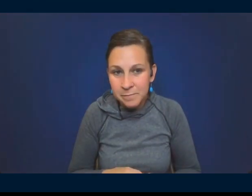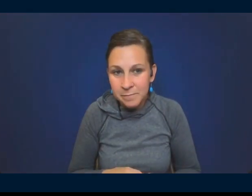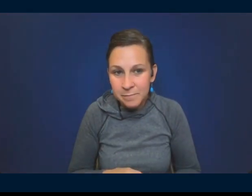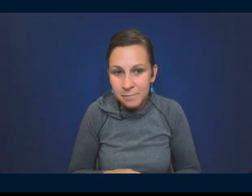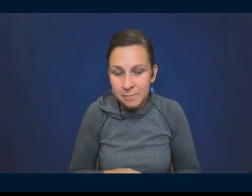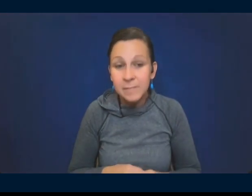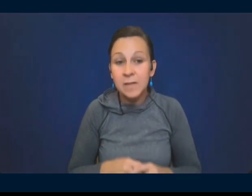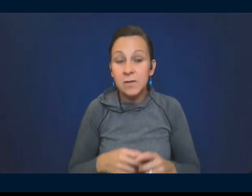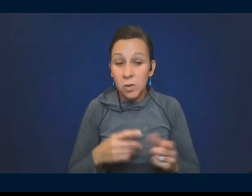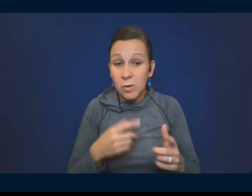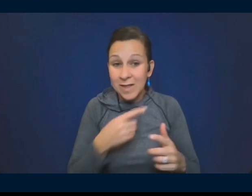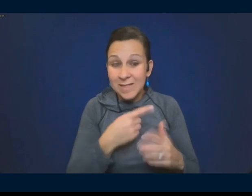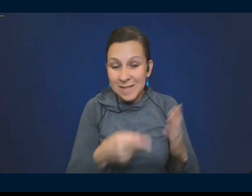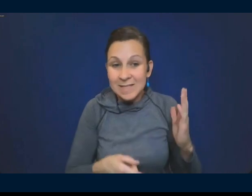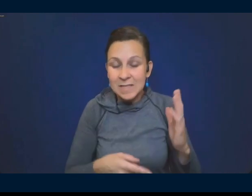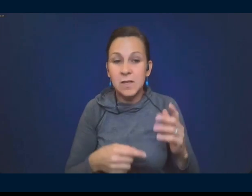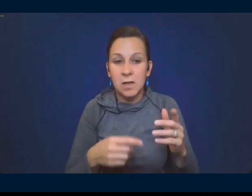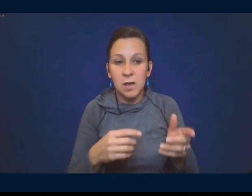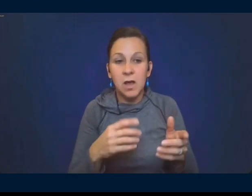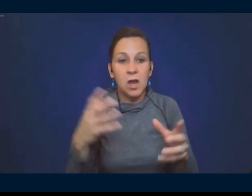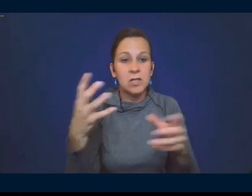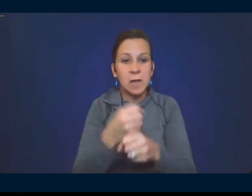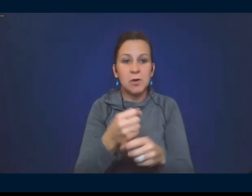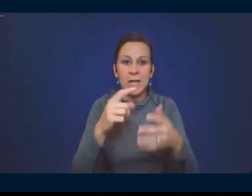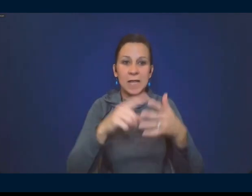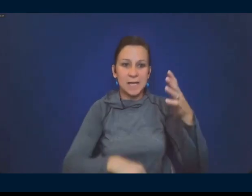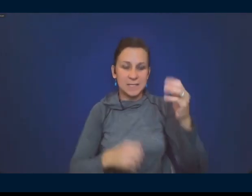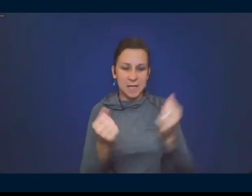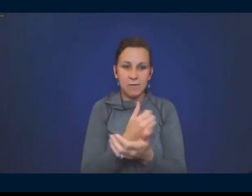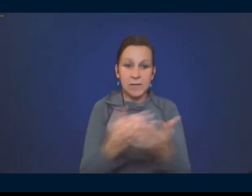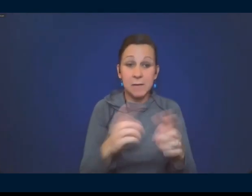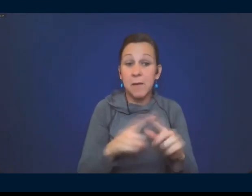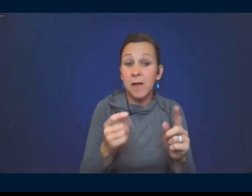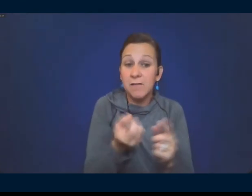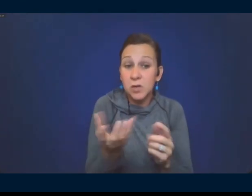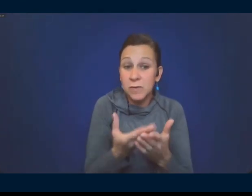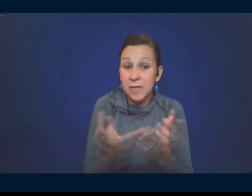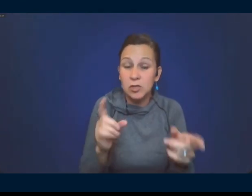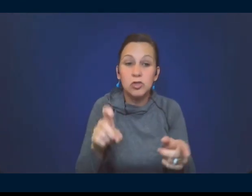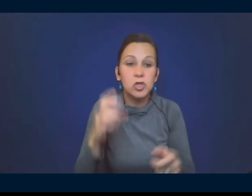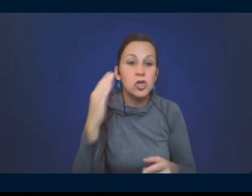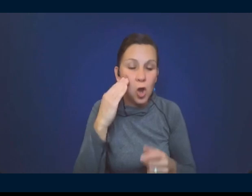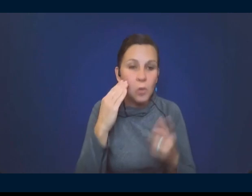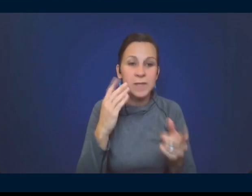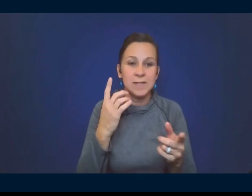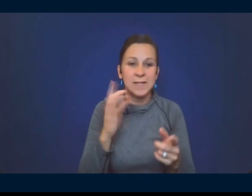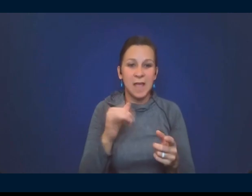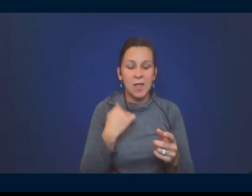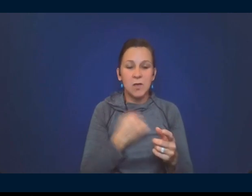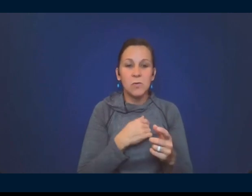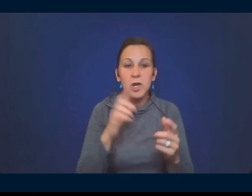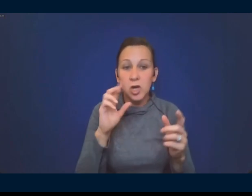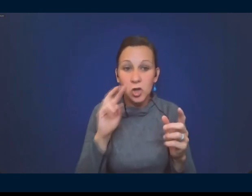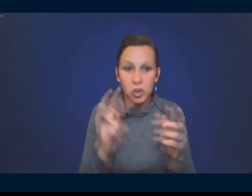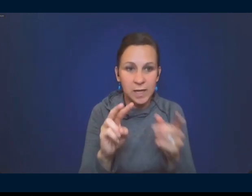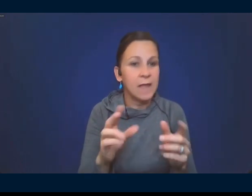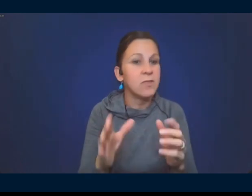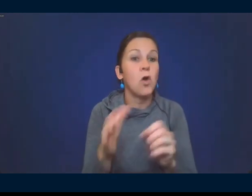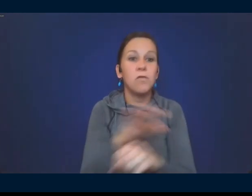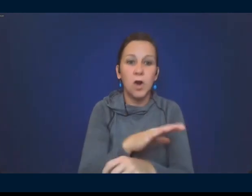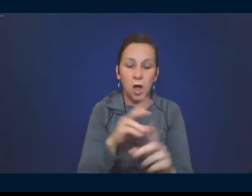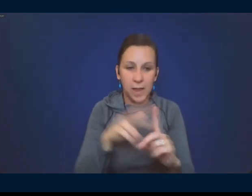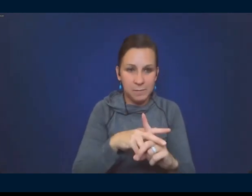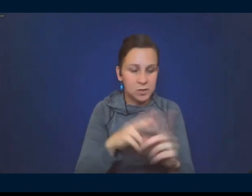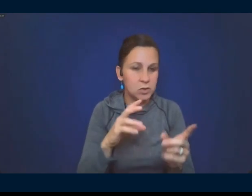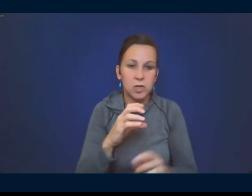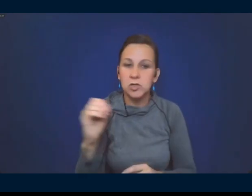So this is our summary slide. It kind of lists everything, but some things you should know is that we're looking at the overall application. So there's no GRFP,